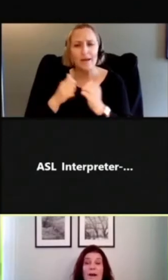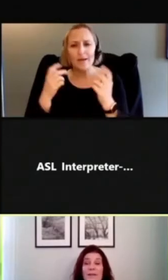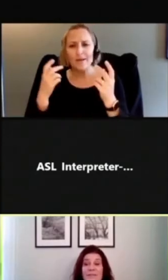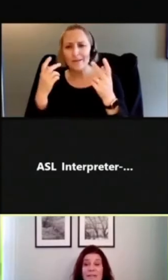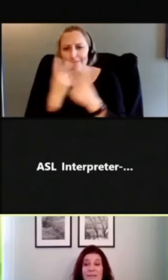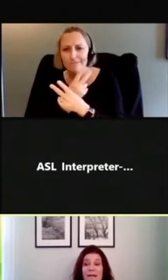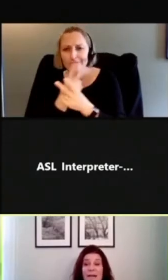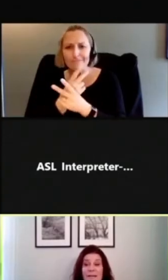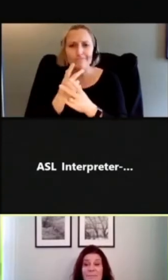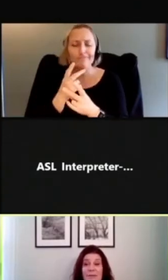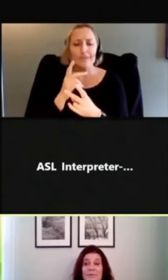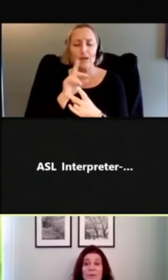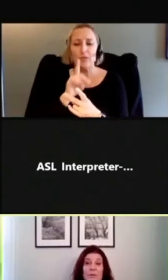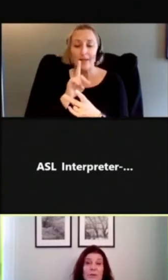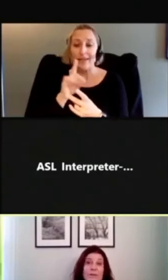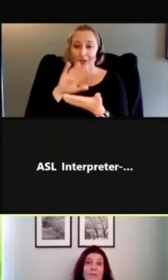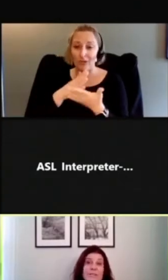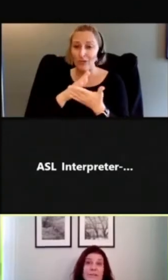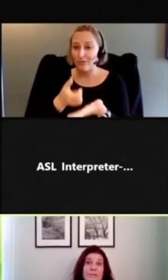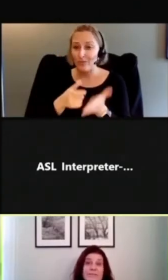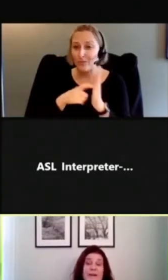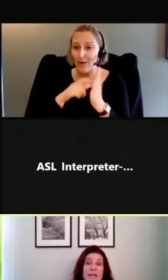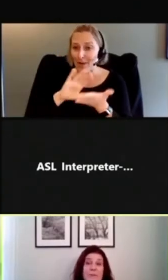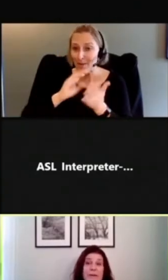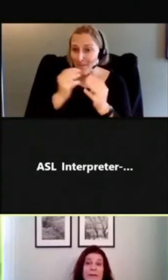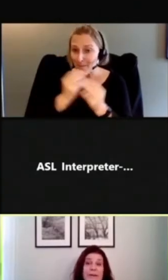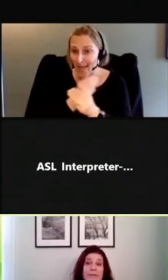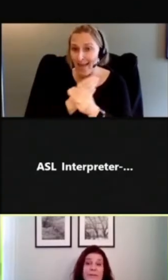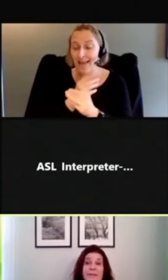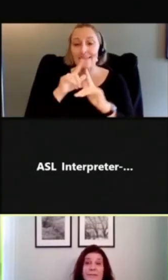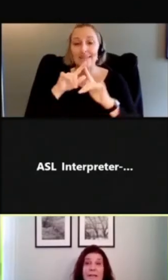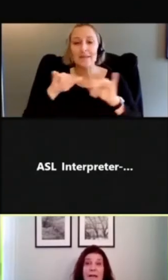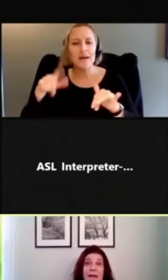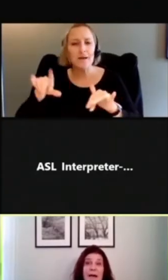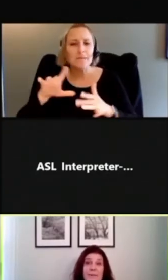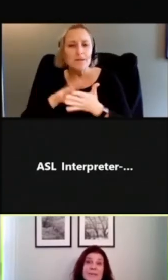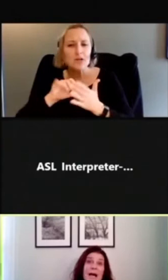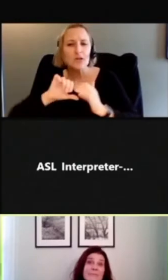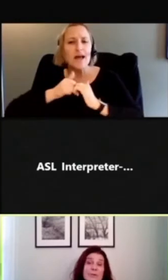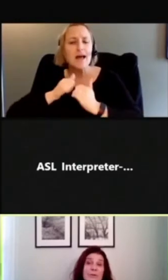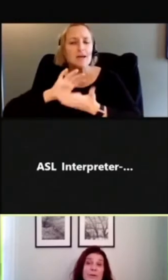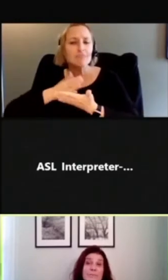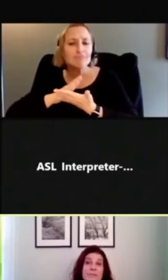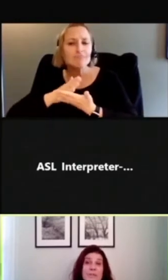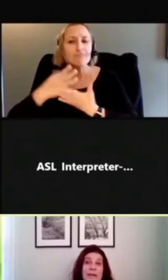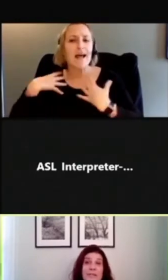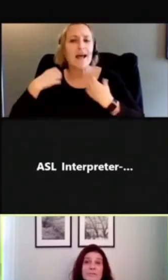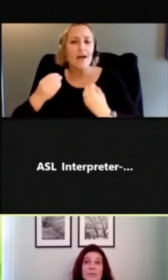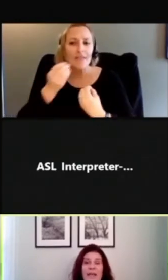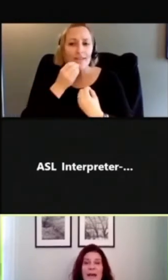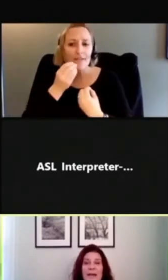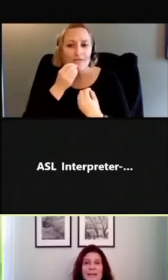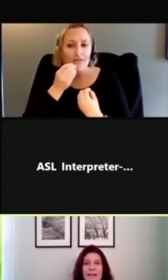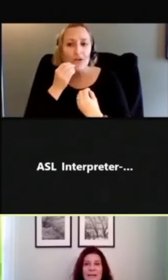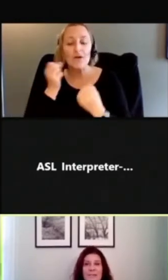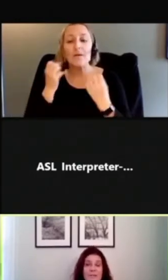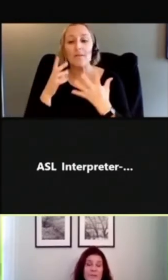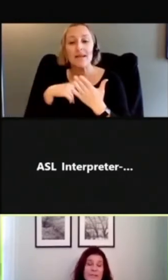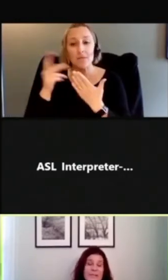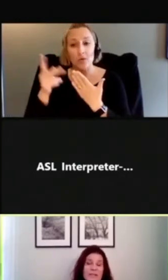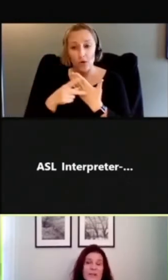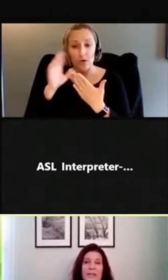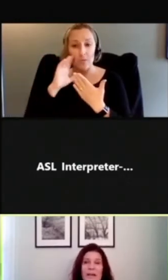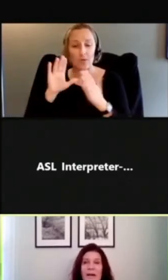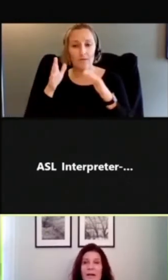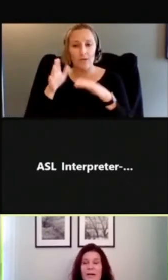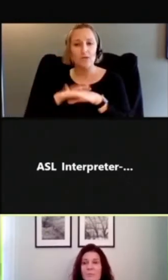cooking, while at the same time, they're learning those skills of how to prepare a healthy meal. A lot of programs kind of look at, especially